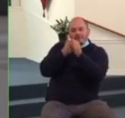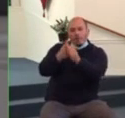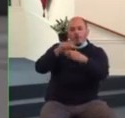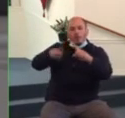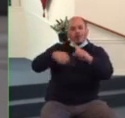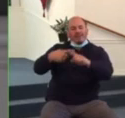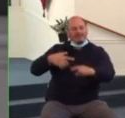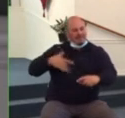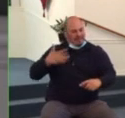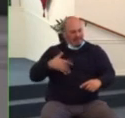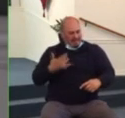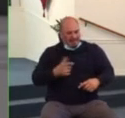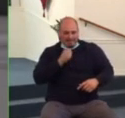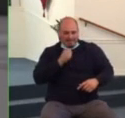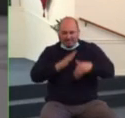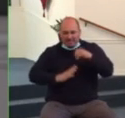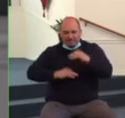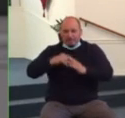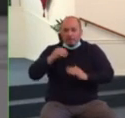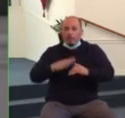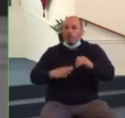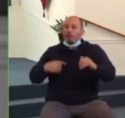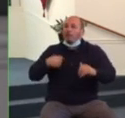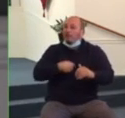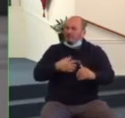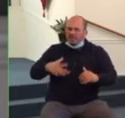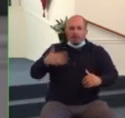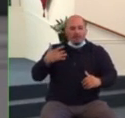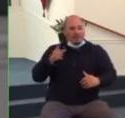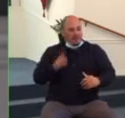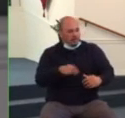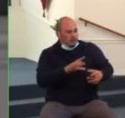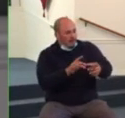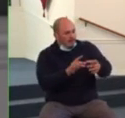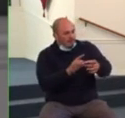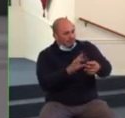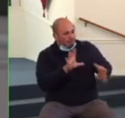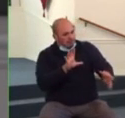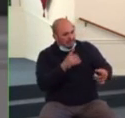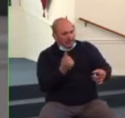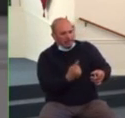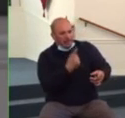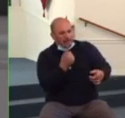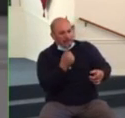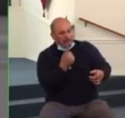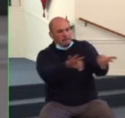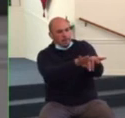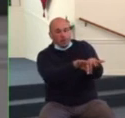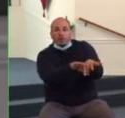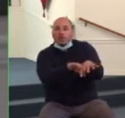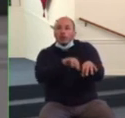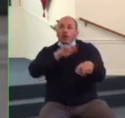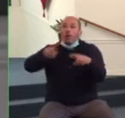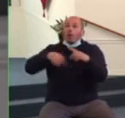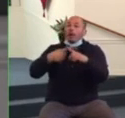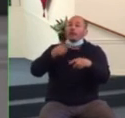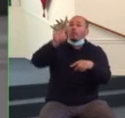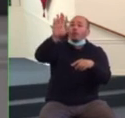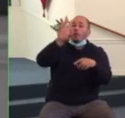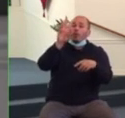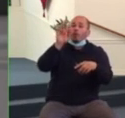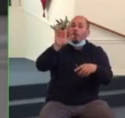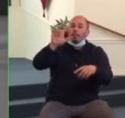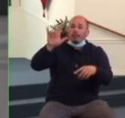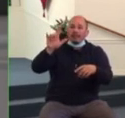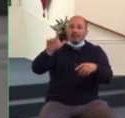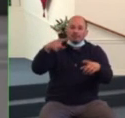when your will for us conflicts with what our family wants from us. In all of this, Lord, help us to follow you with full devotion. Lord,